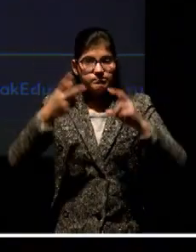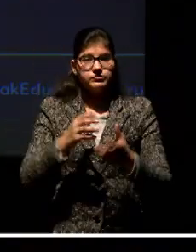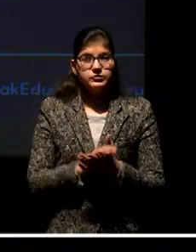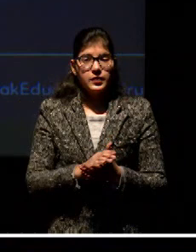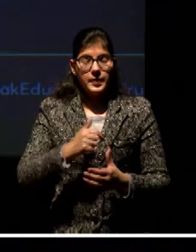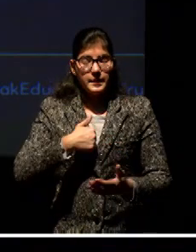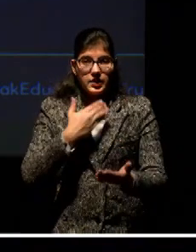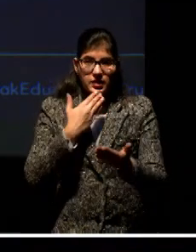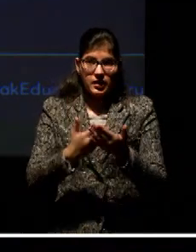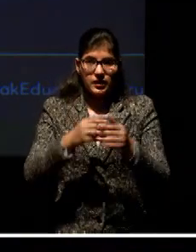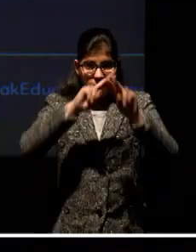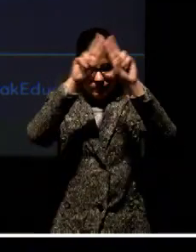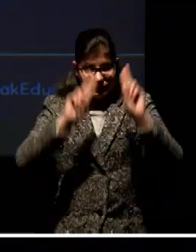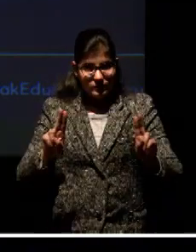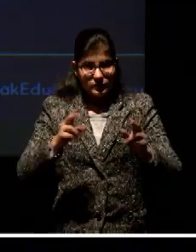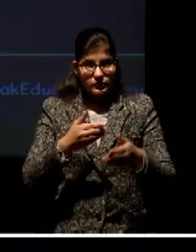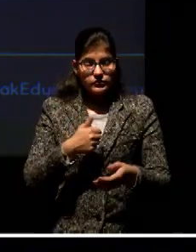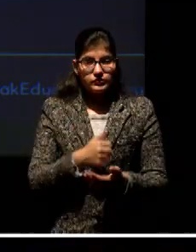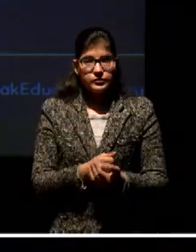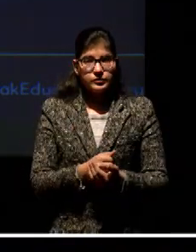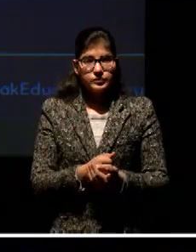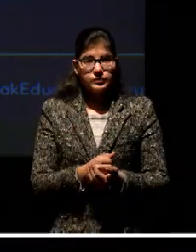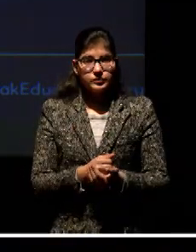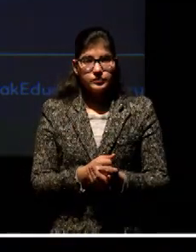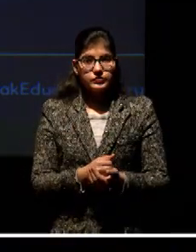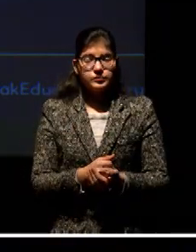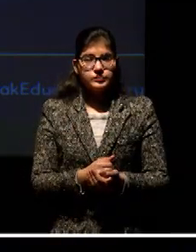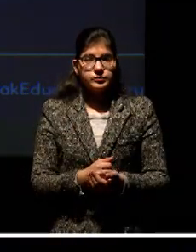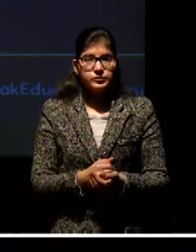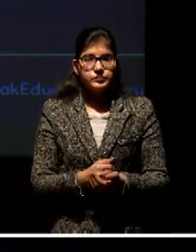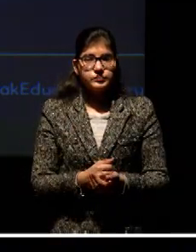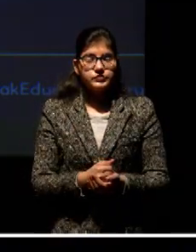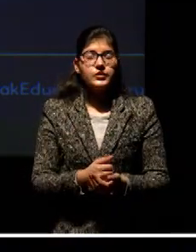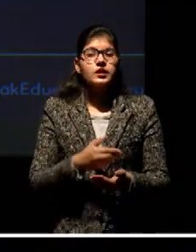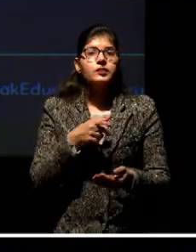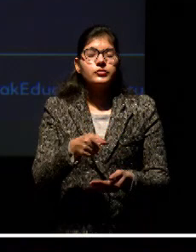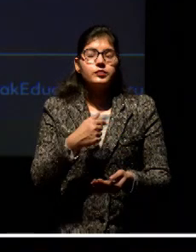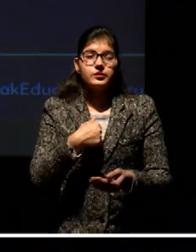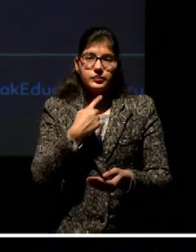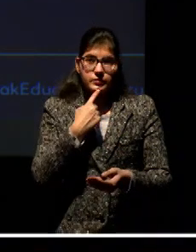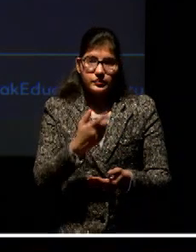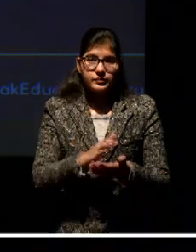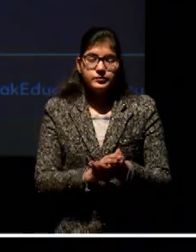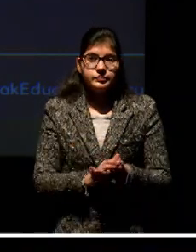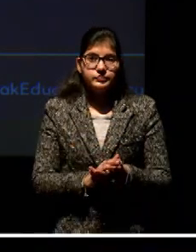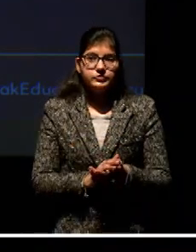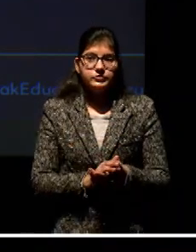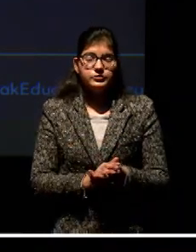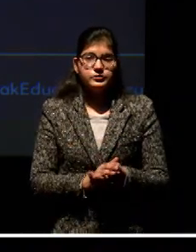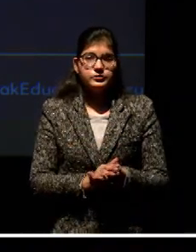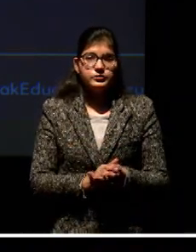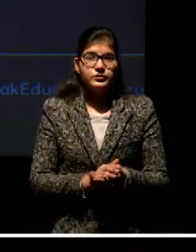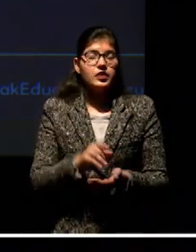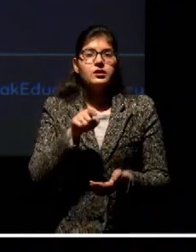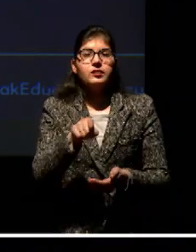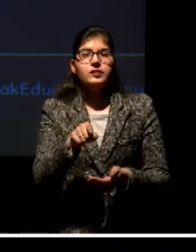very thankful to Sarthak for inviting me. I've been associated with them for quite some time. I know their job quite deeply. And they